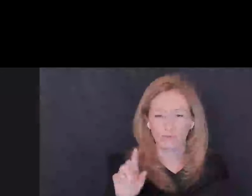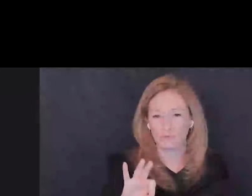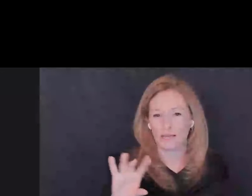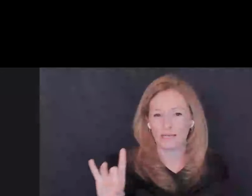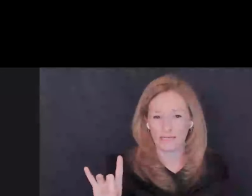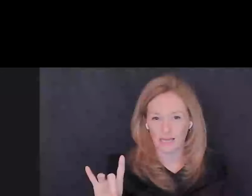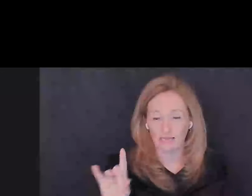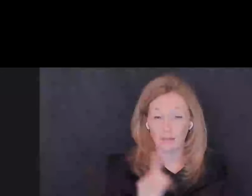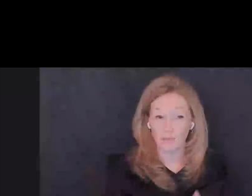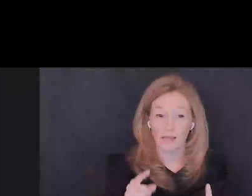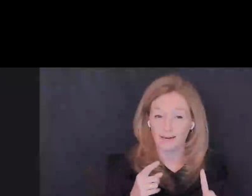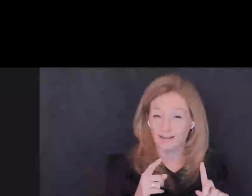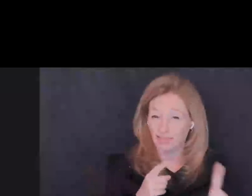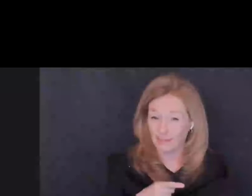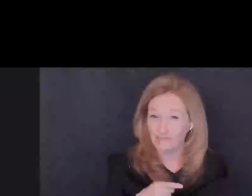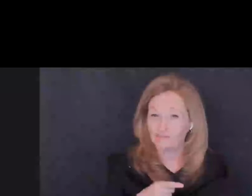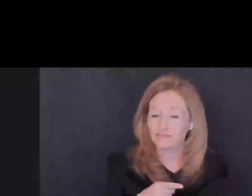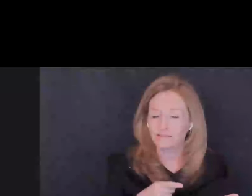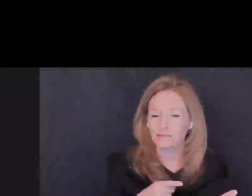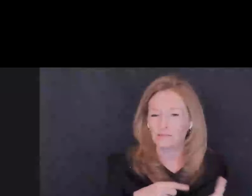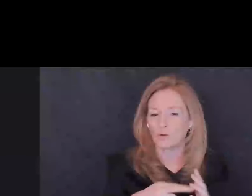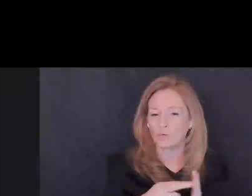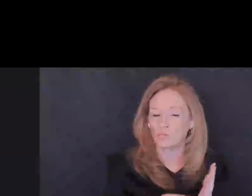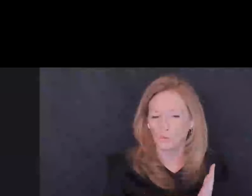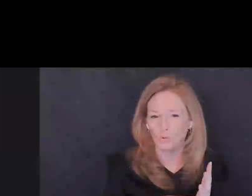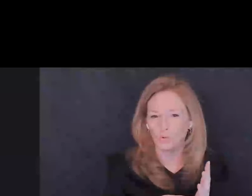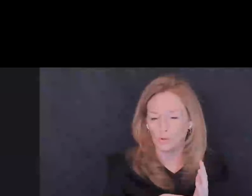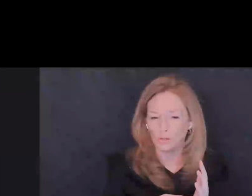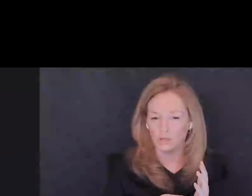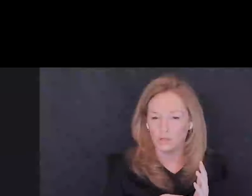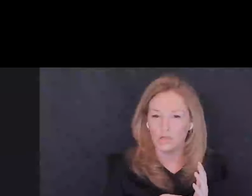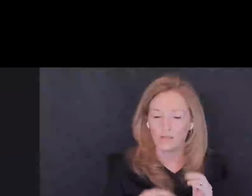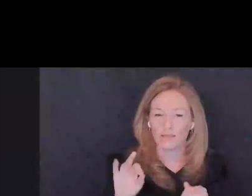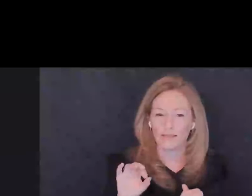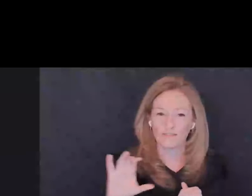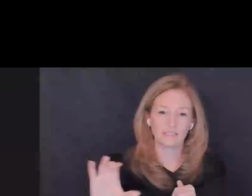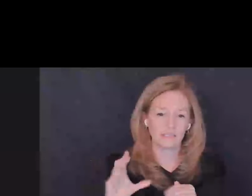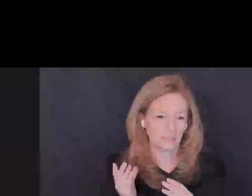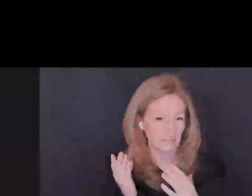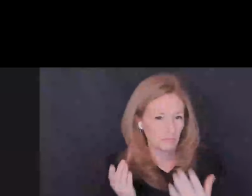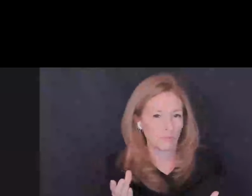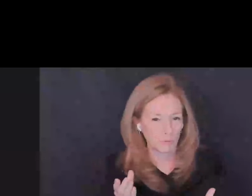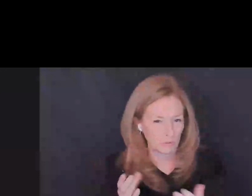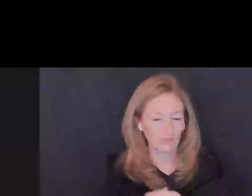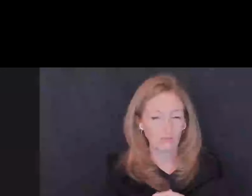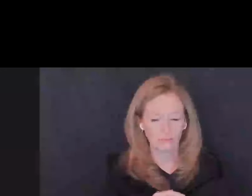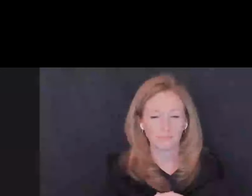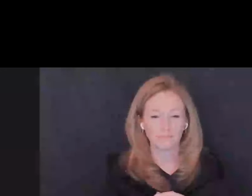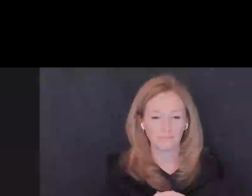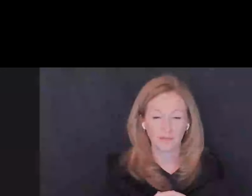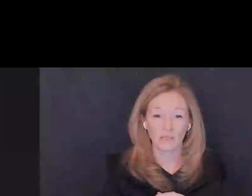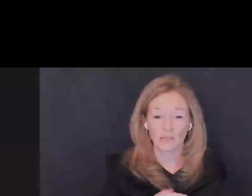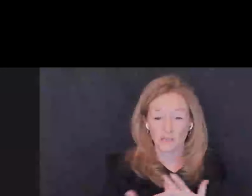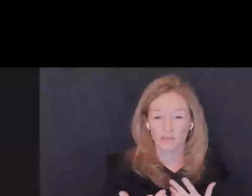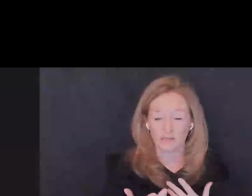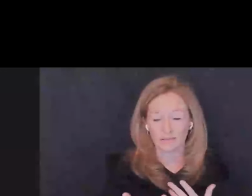this rule is being proposed by the FCC as a way to resolve